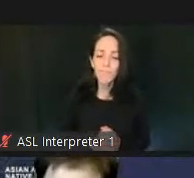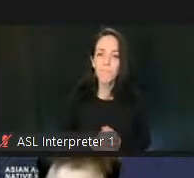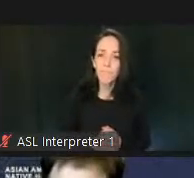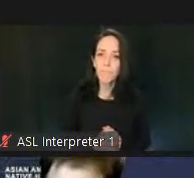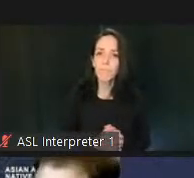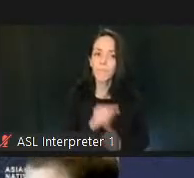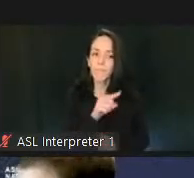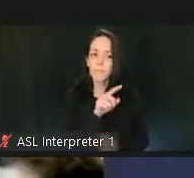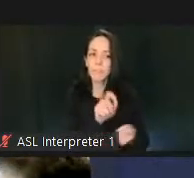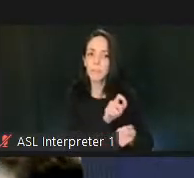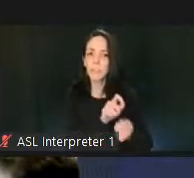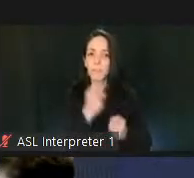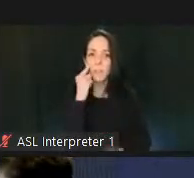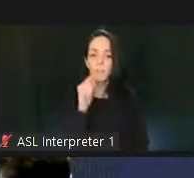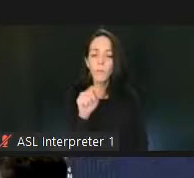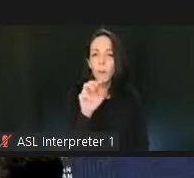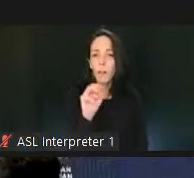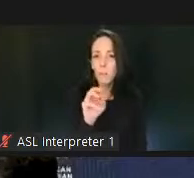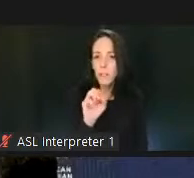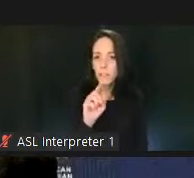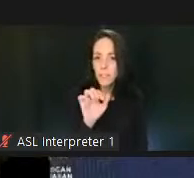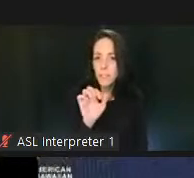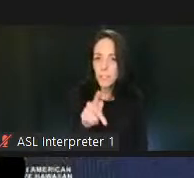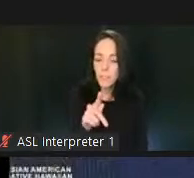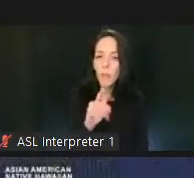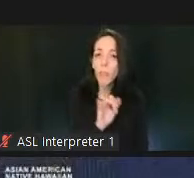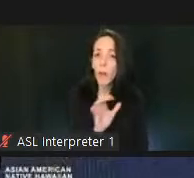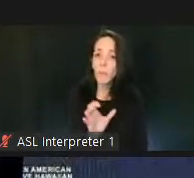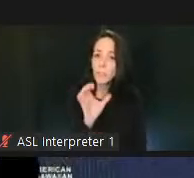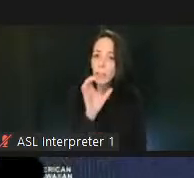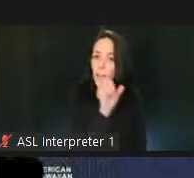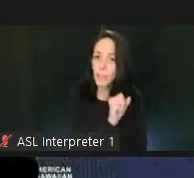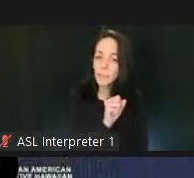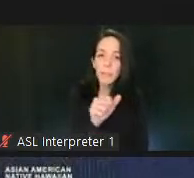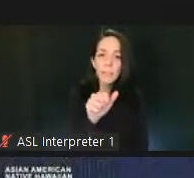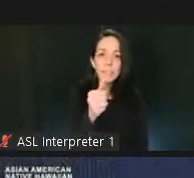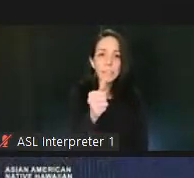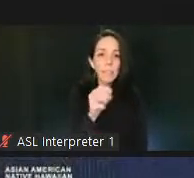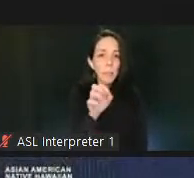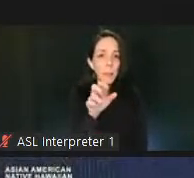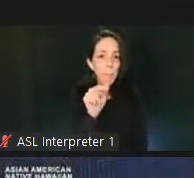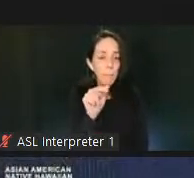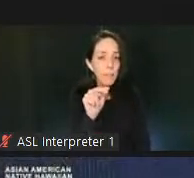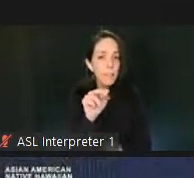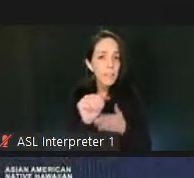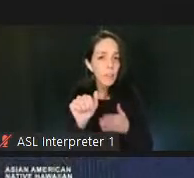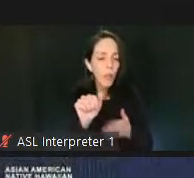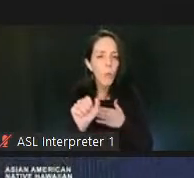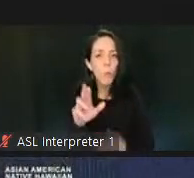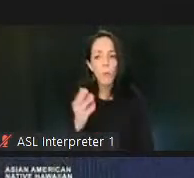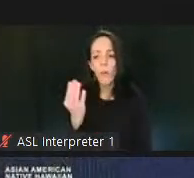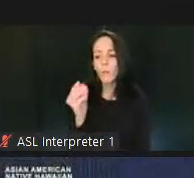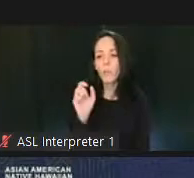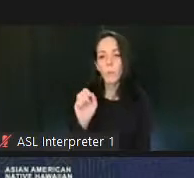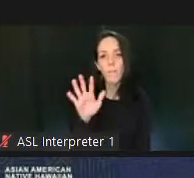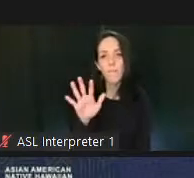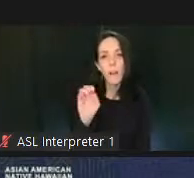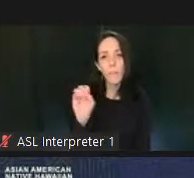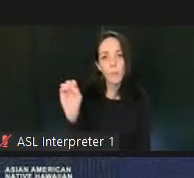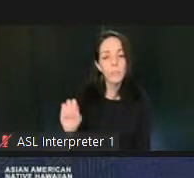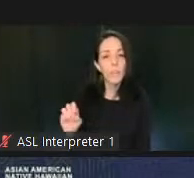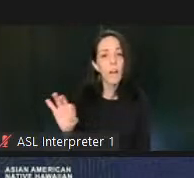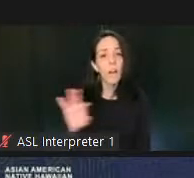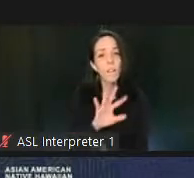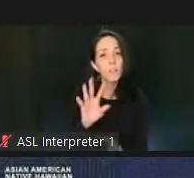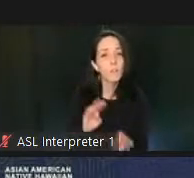specifically for Mstip, it was estimated to be $10 million or 14.5% of the total